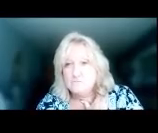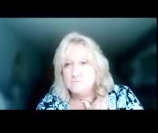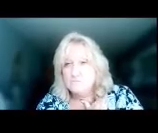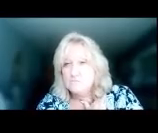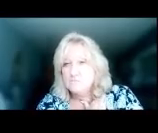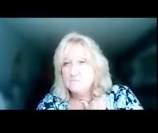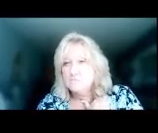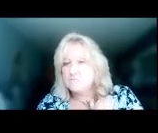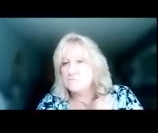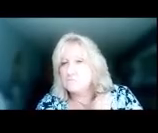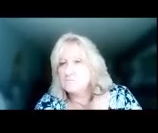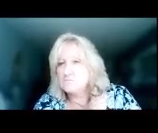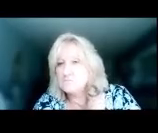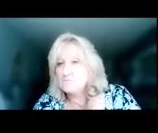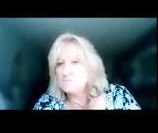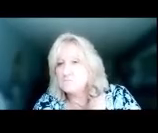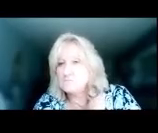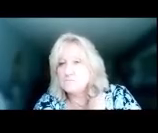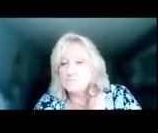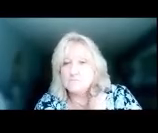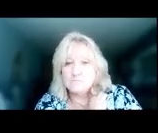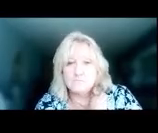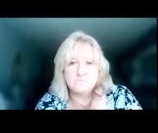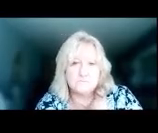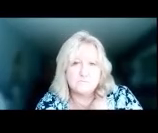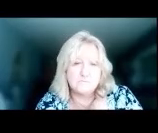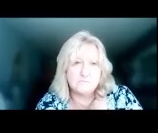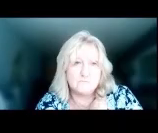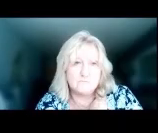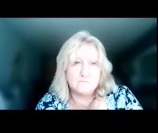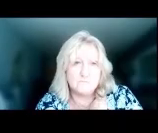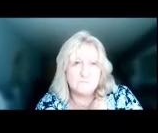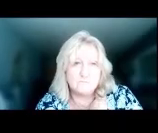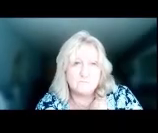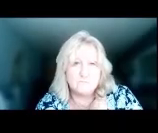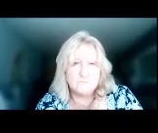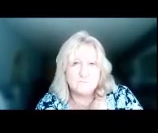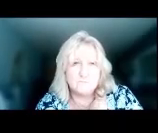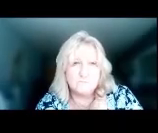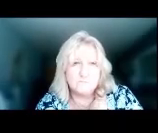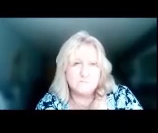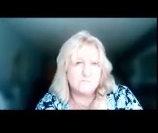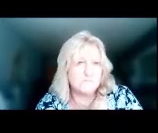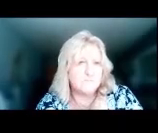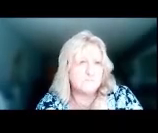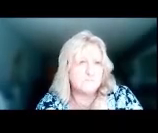else. Whereas Android tends to be a little bit more